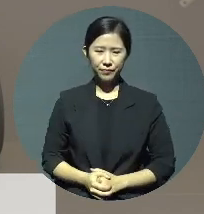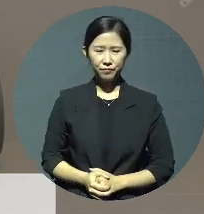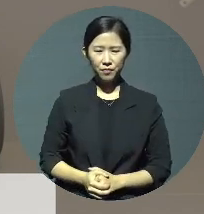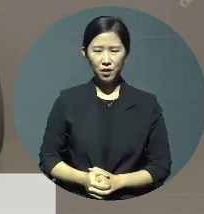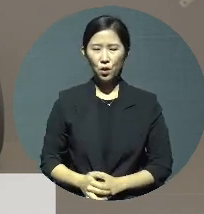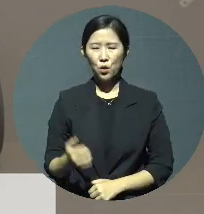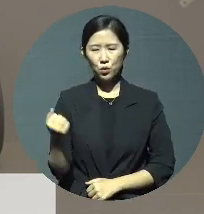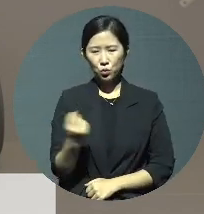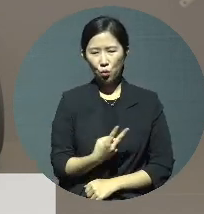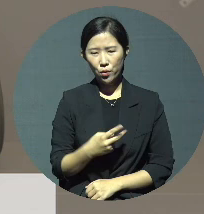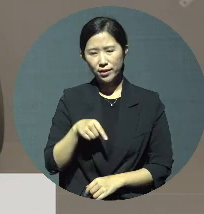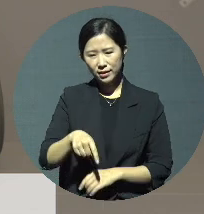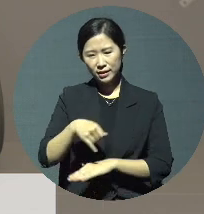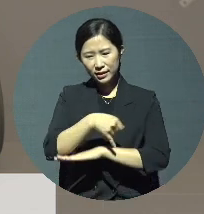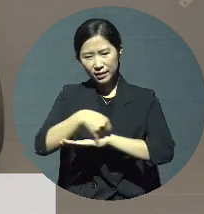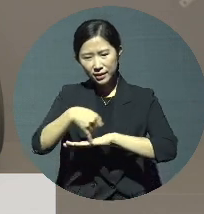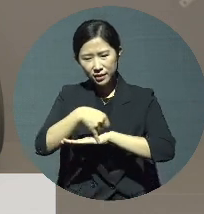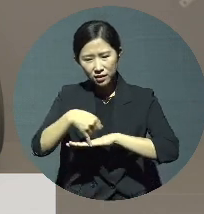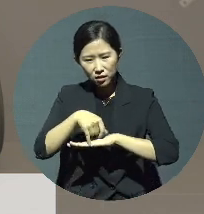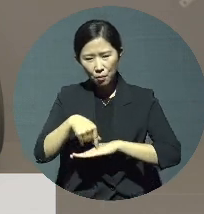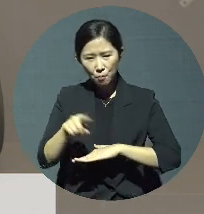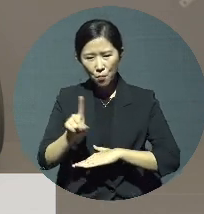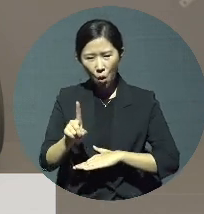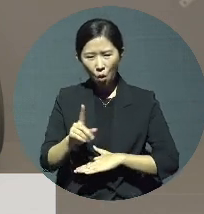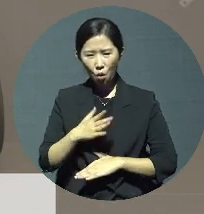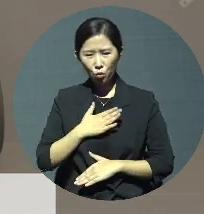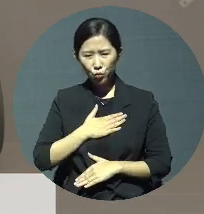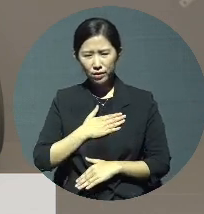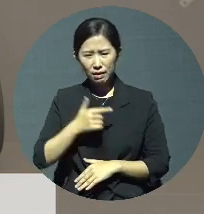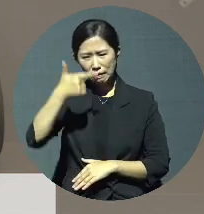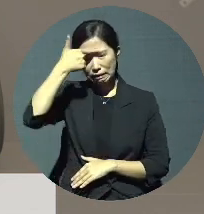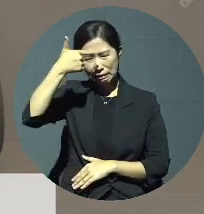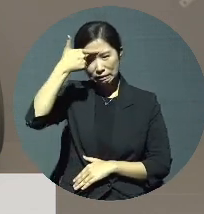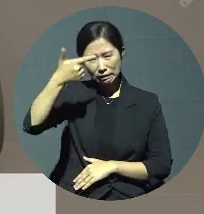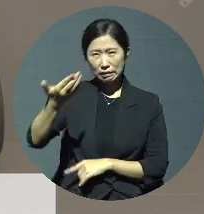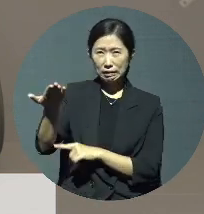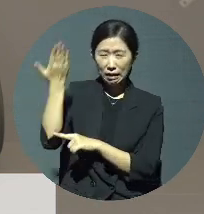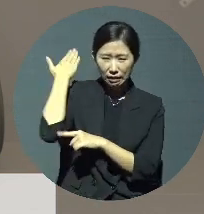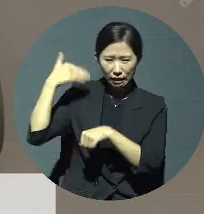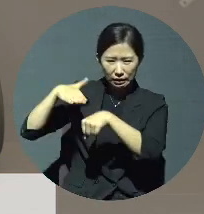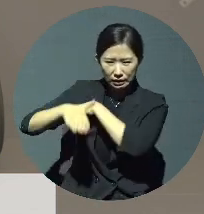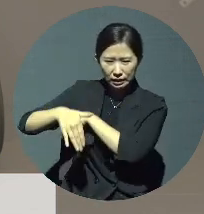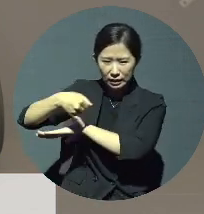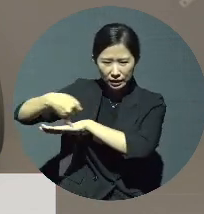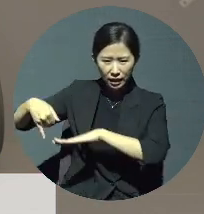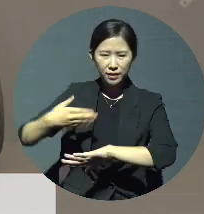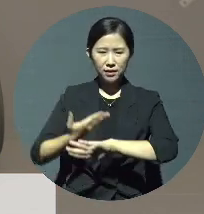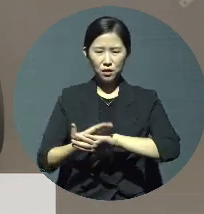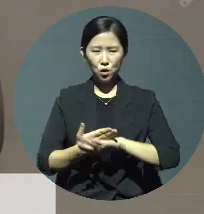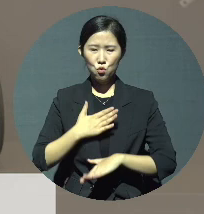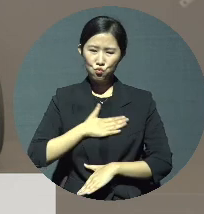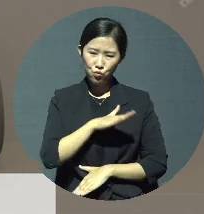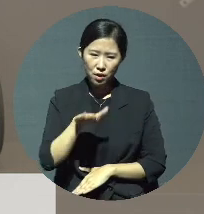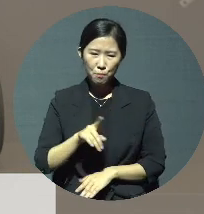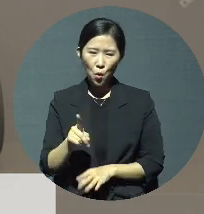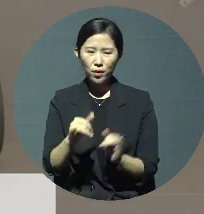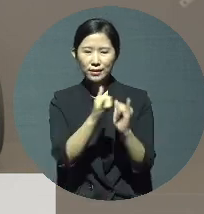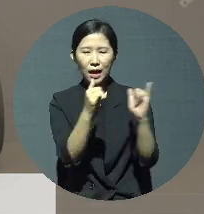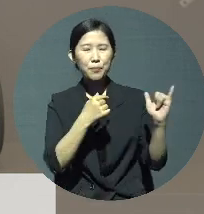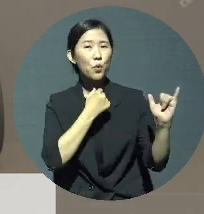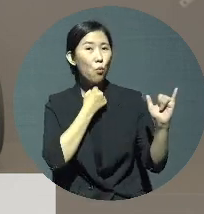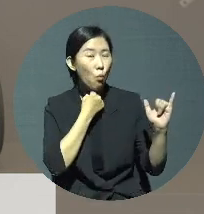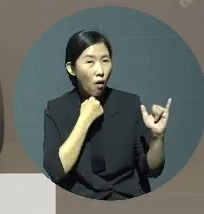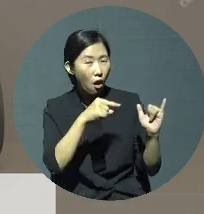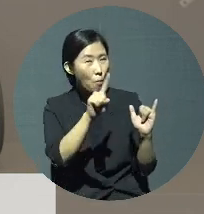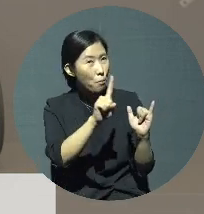Layer special. It's not a traditional old school design consultancy where we just produce everything that everyone asks